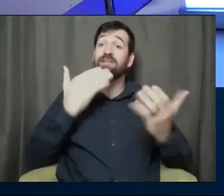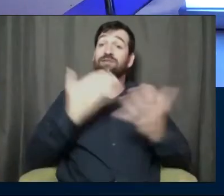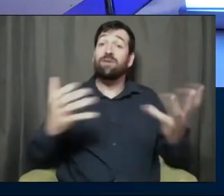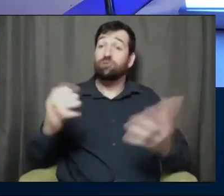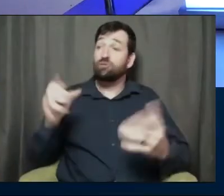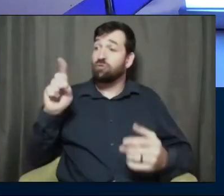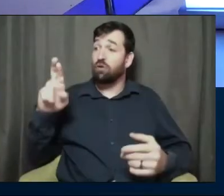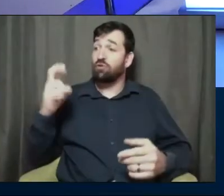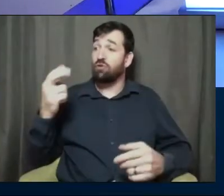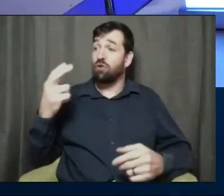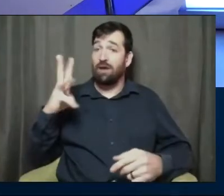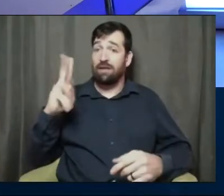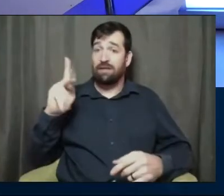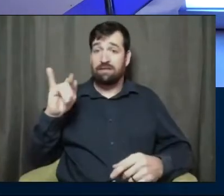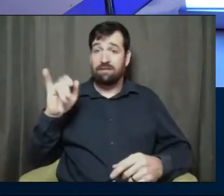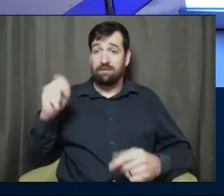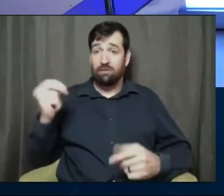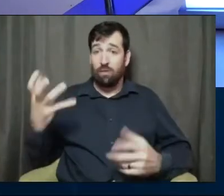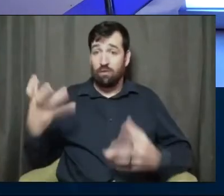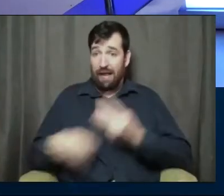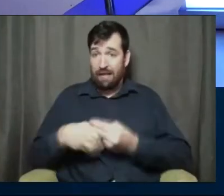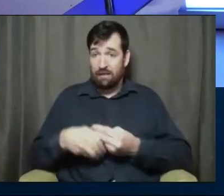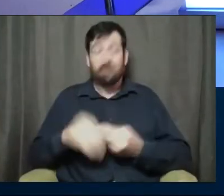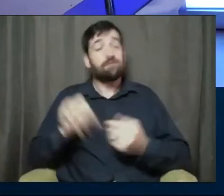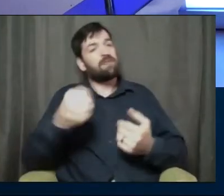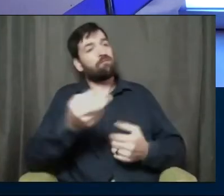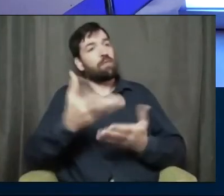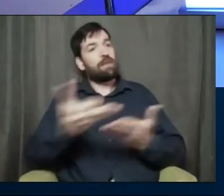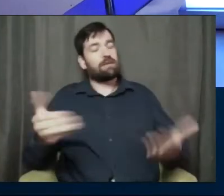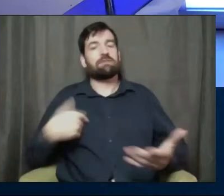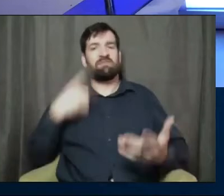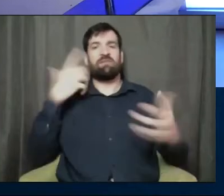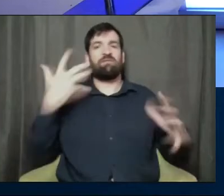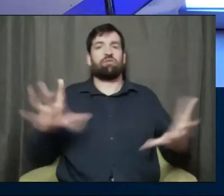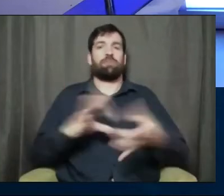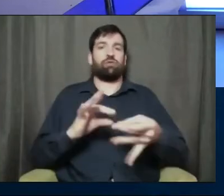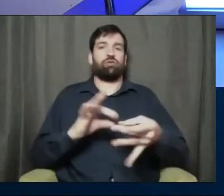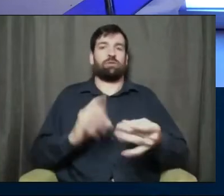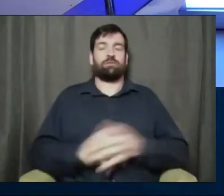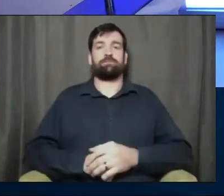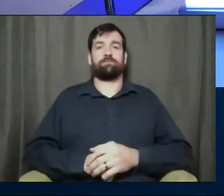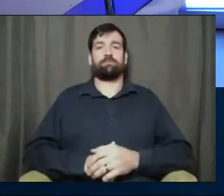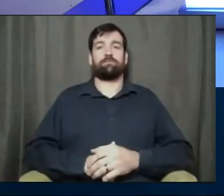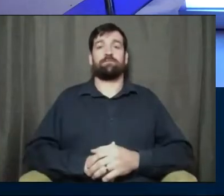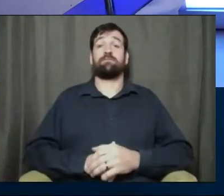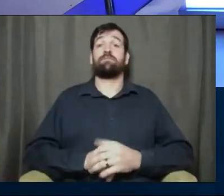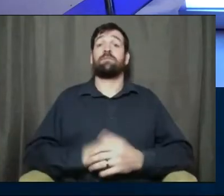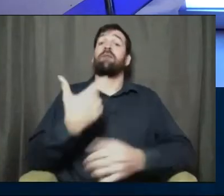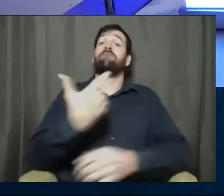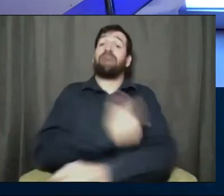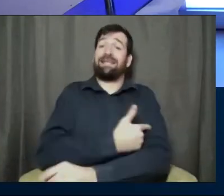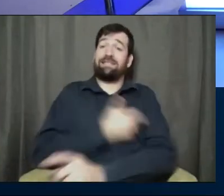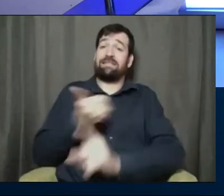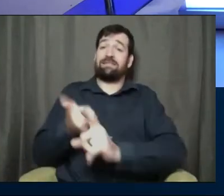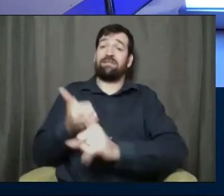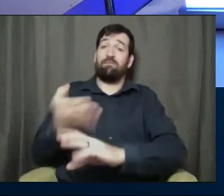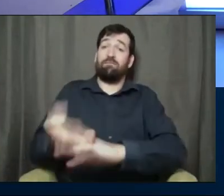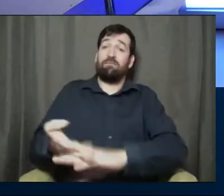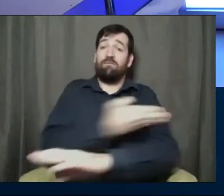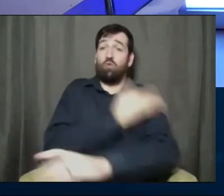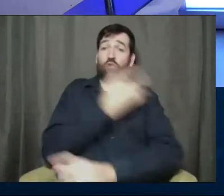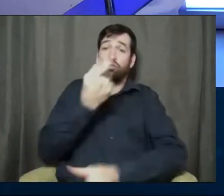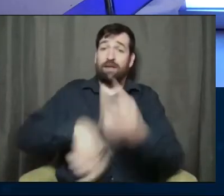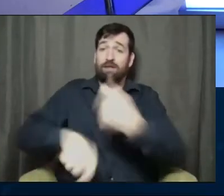you'd like to add? Yeah, a couple things. I think it was mentioned before, but we'll bring that up again. You know, the vaccines prior to transplant, whether it's solid